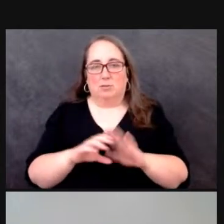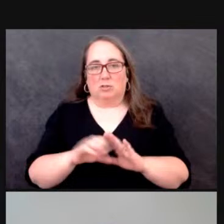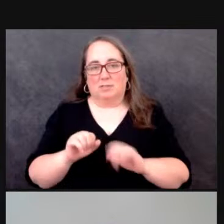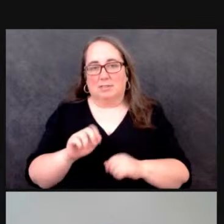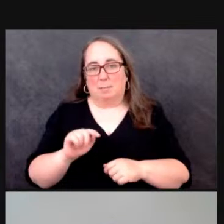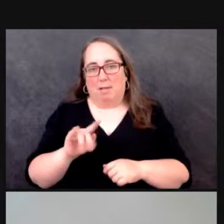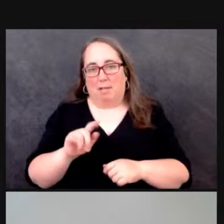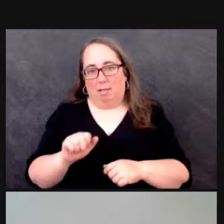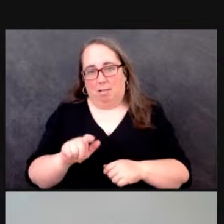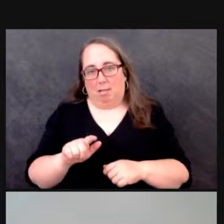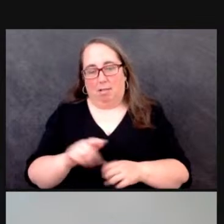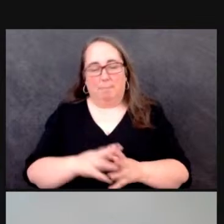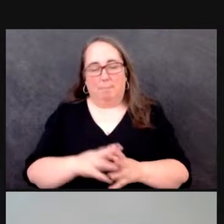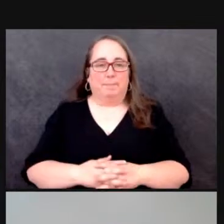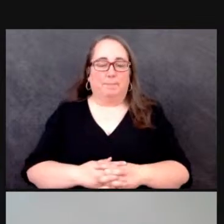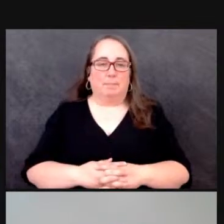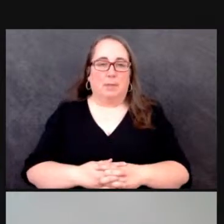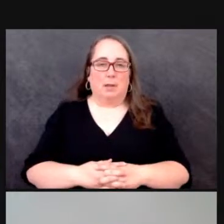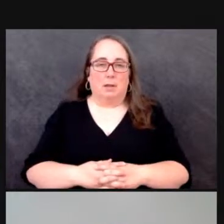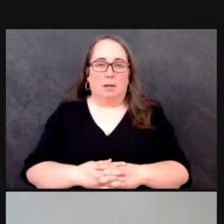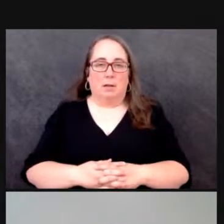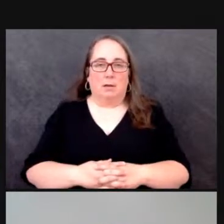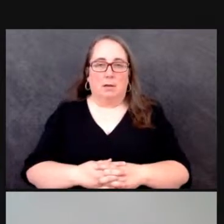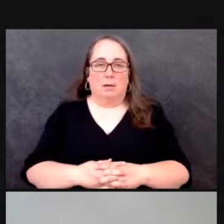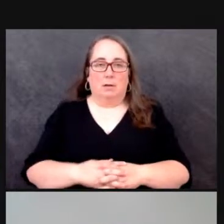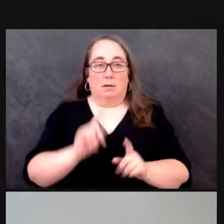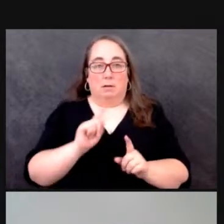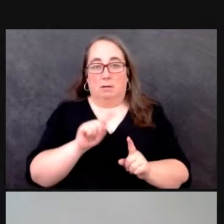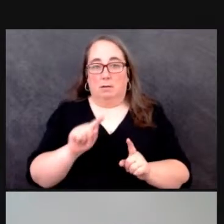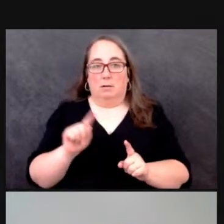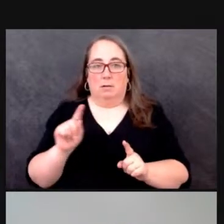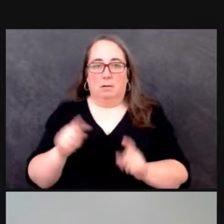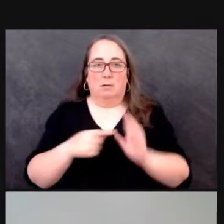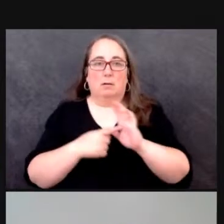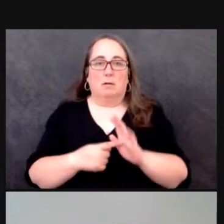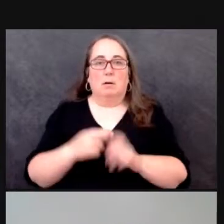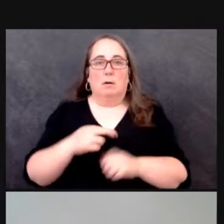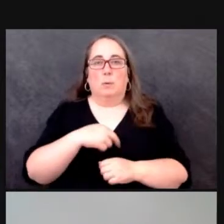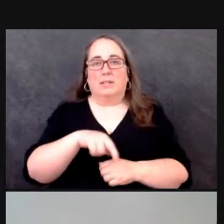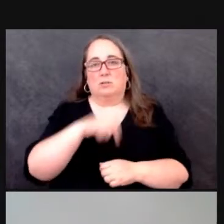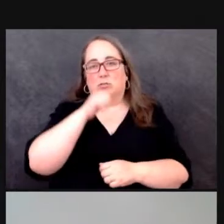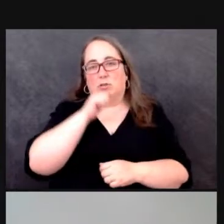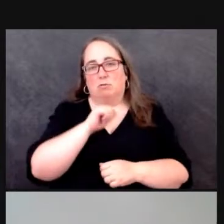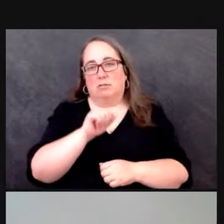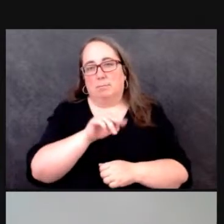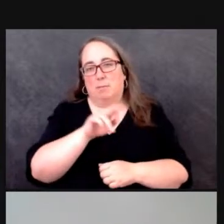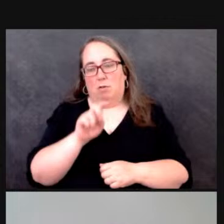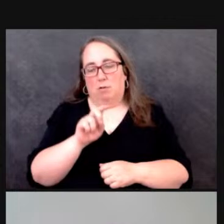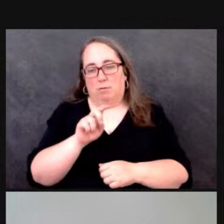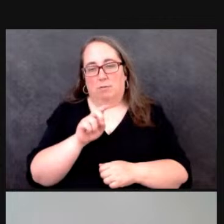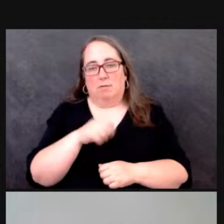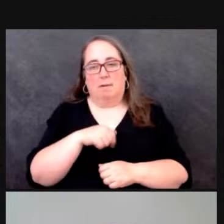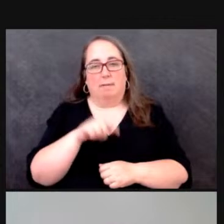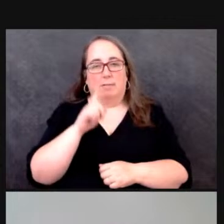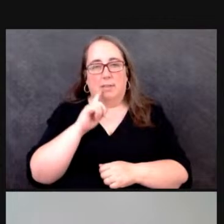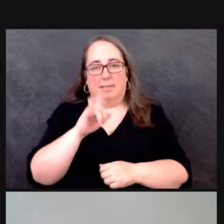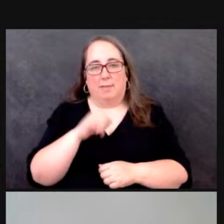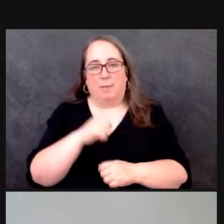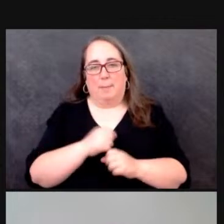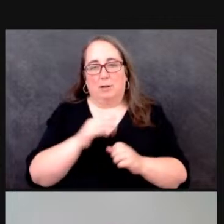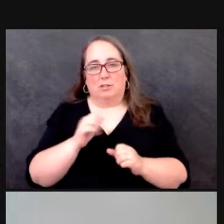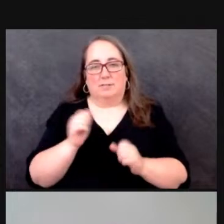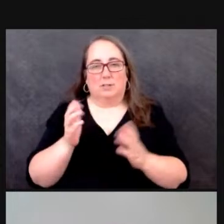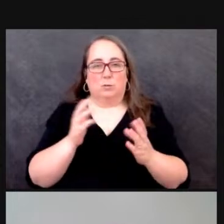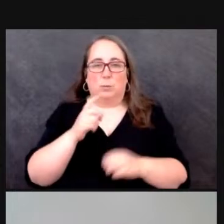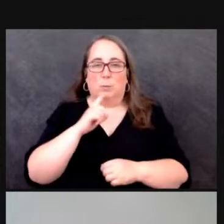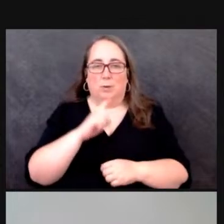Michael. As this tableau is meant to highlight religious tolerance in Maryland, I think the makers of the service really